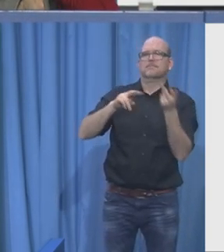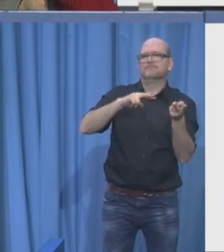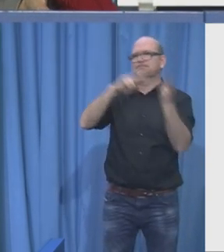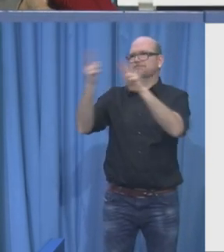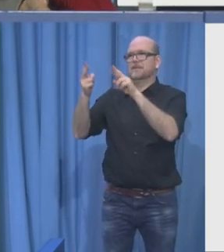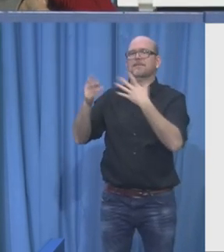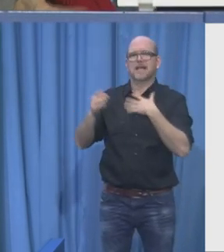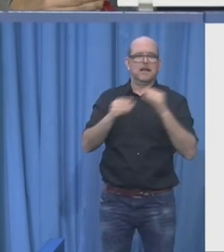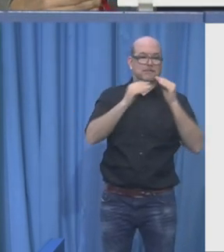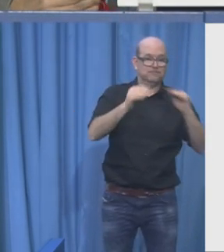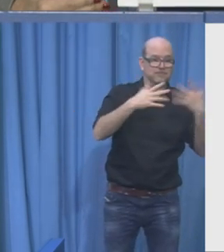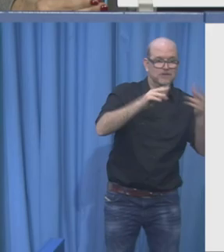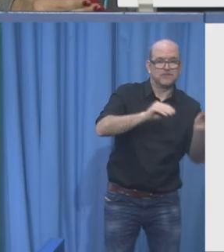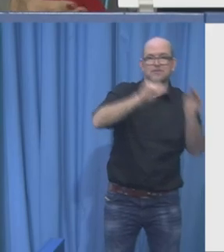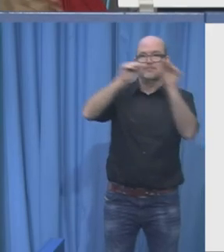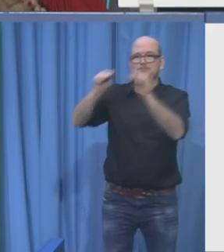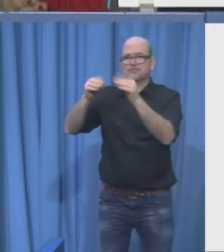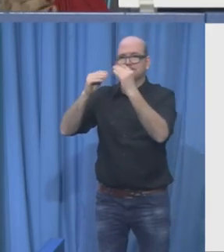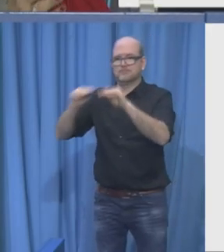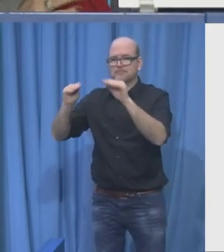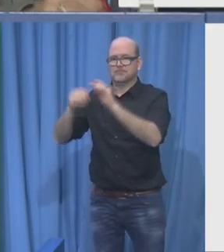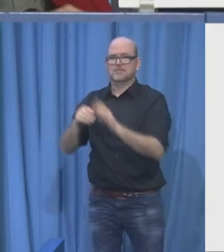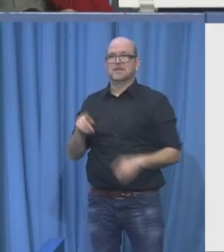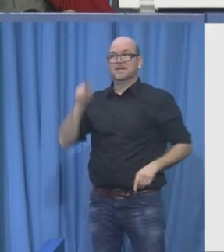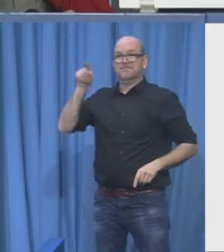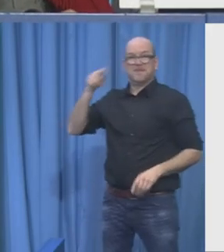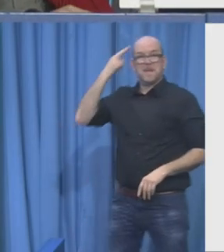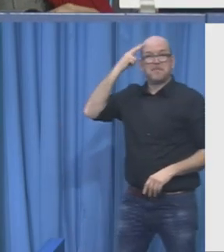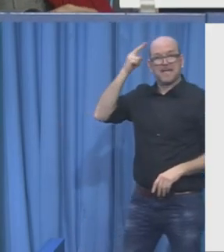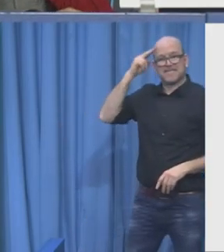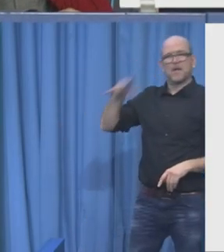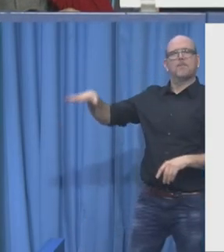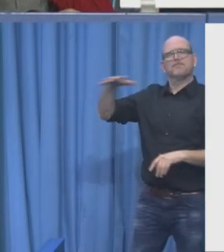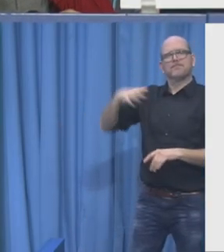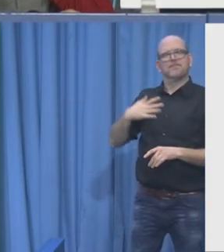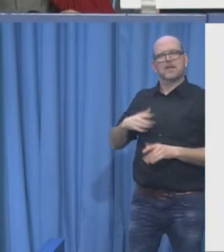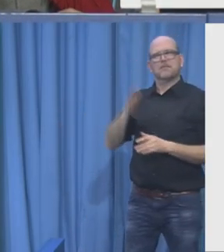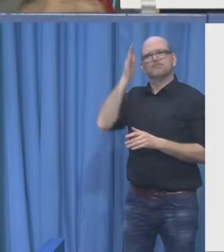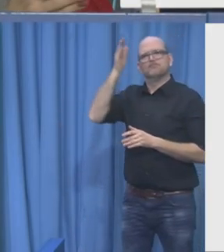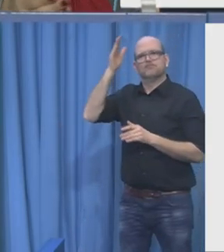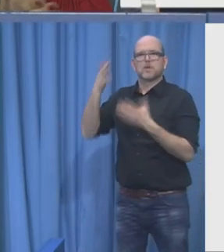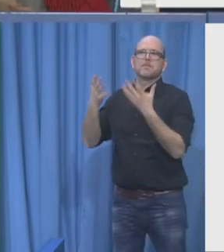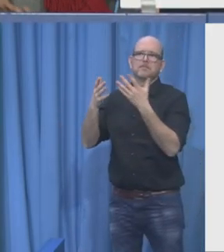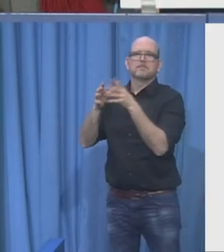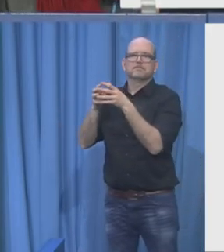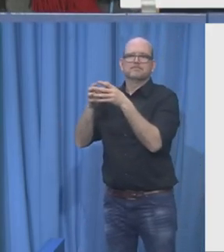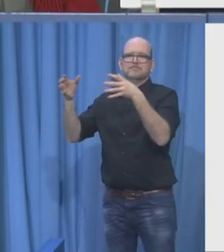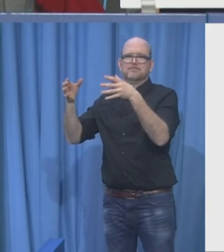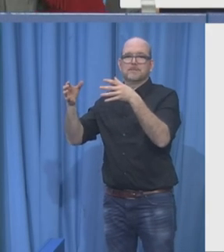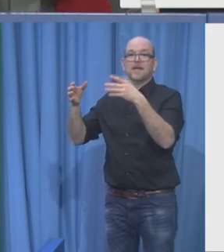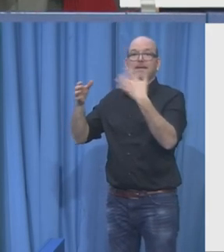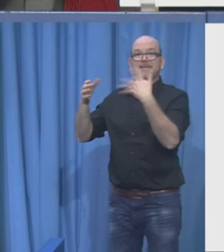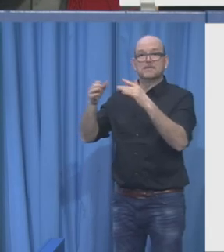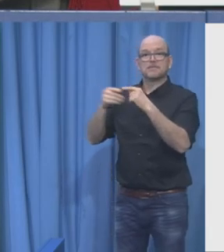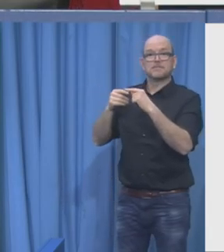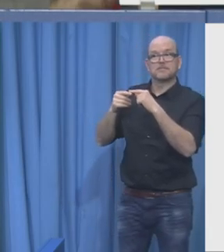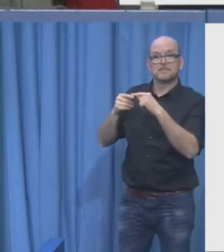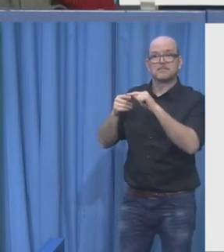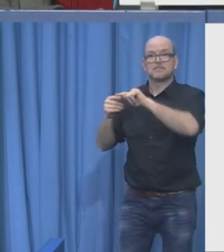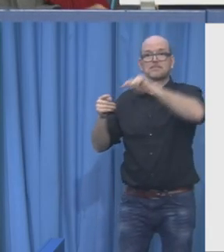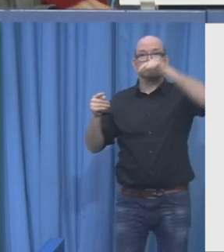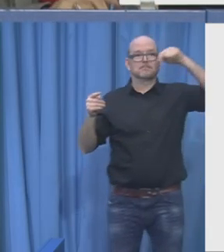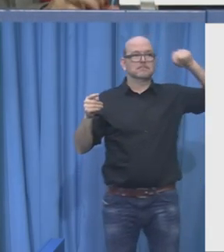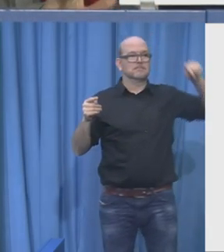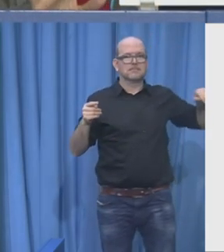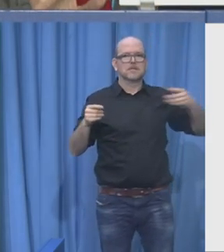Mexico and most possibly in the near future in Spain with Fundación Once, who should be here or in the